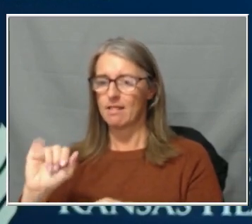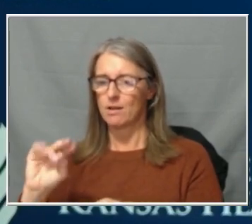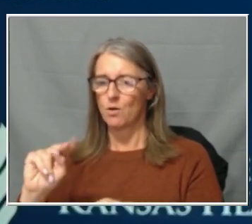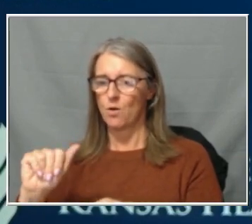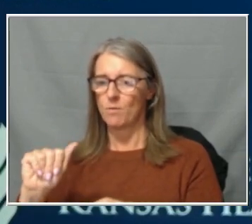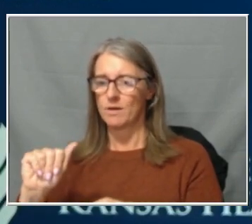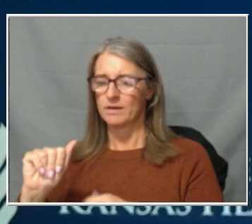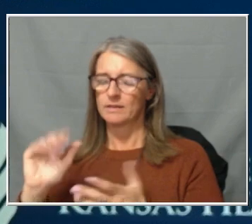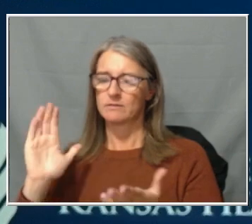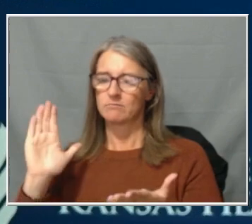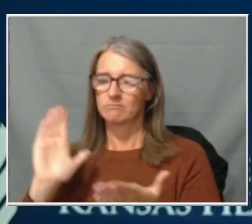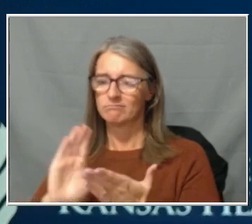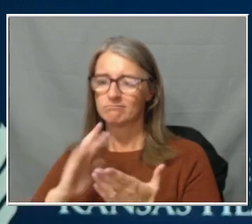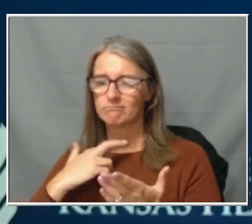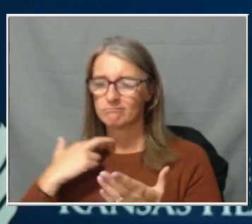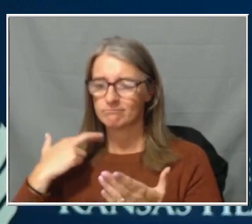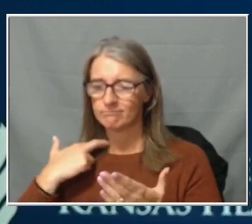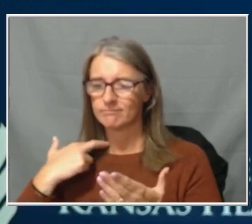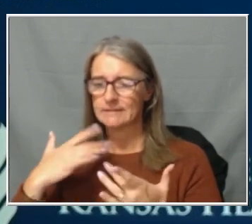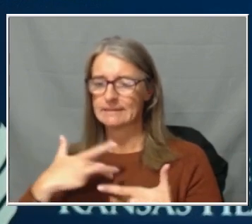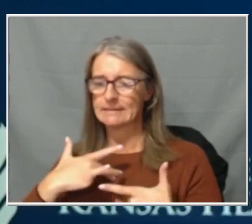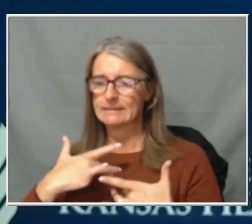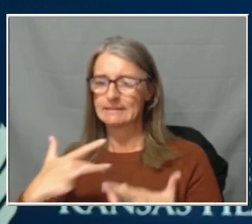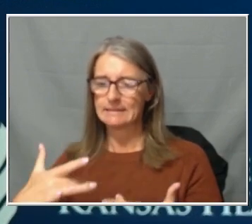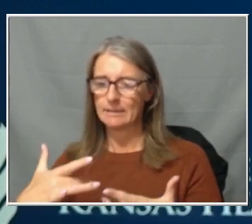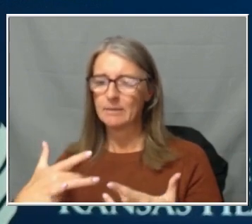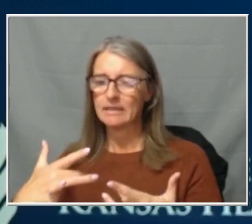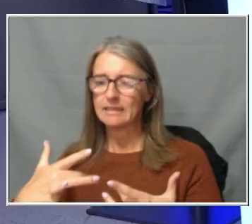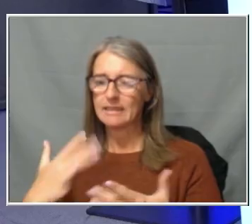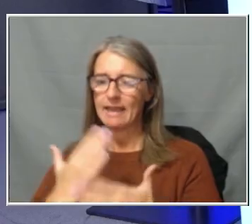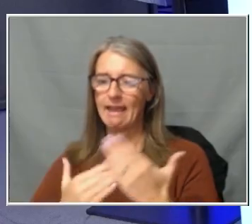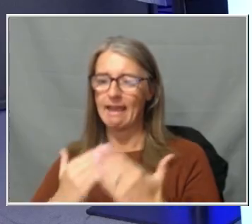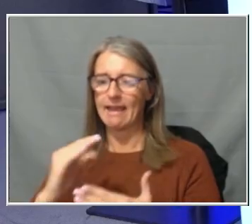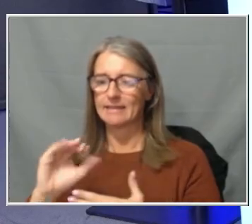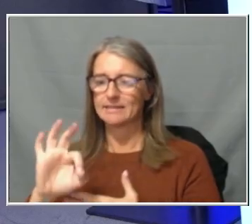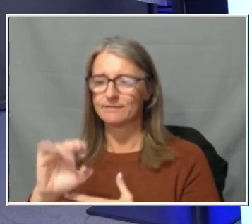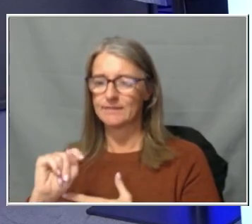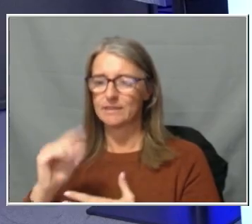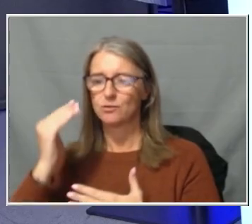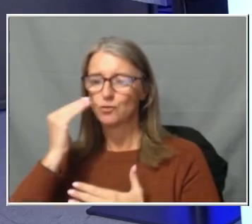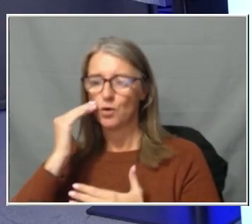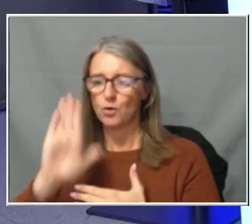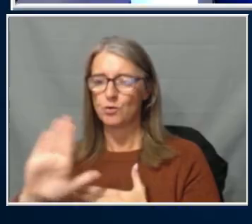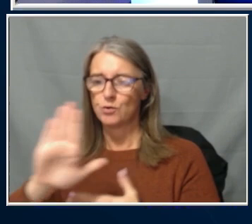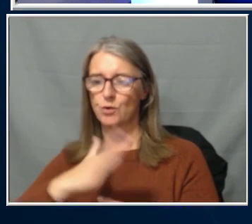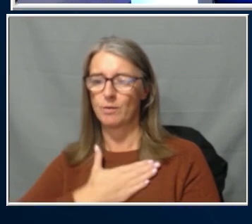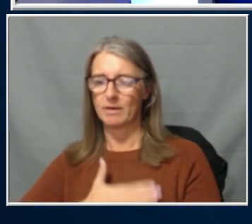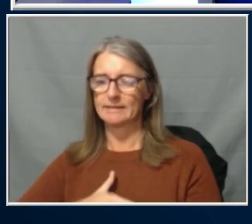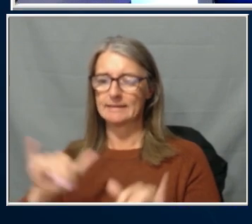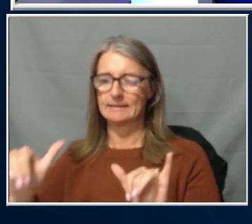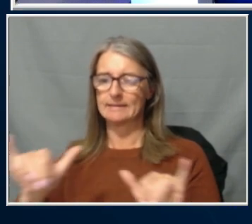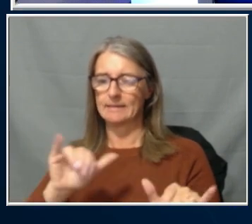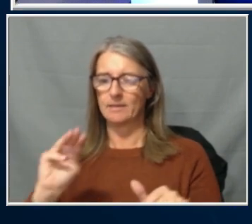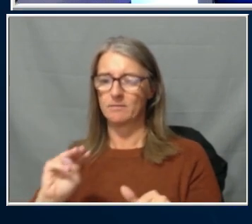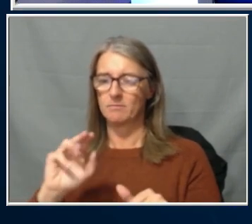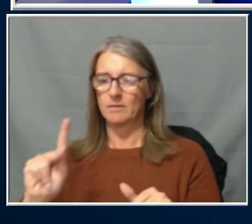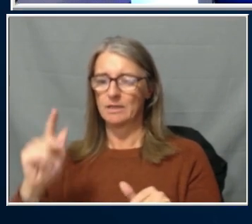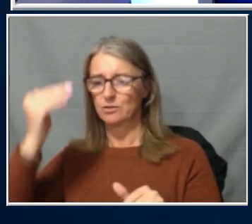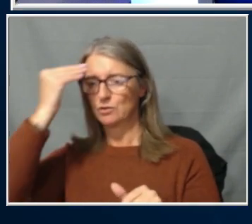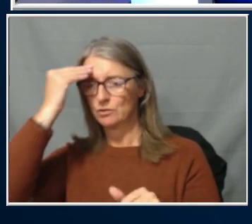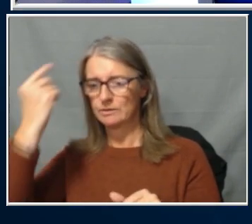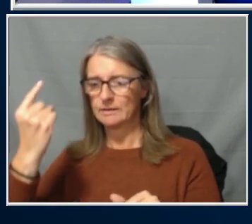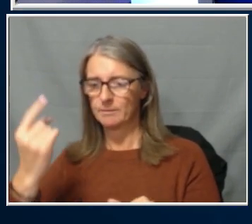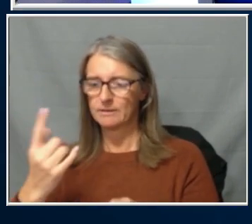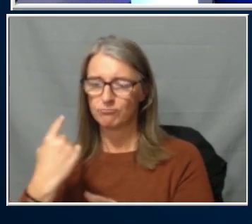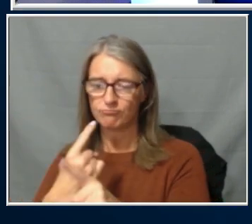lower, and it's typically it's hands and feet. Know your body the way that Mark did. He knew something wasn't right and was doing